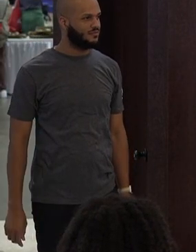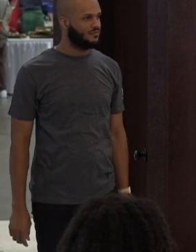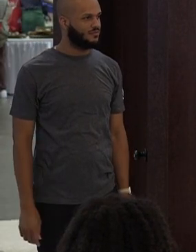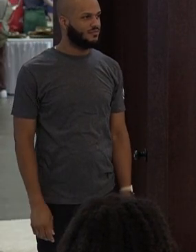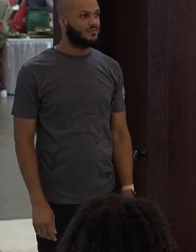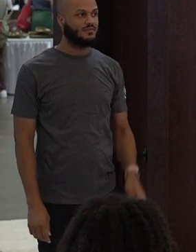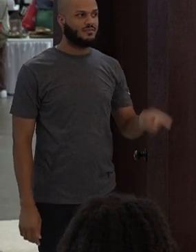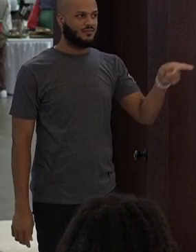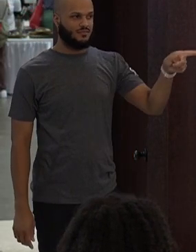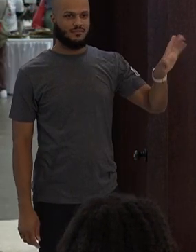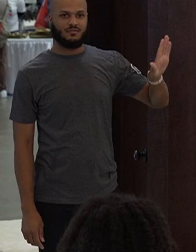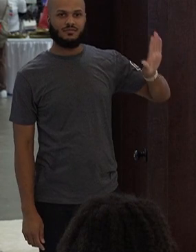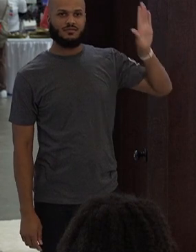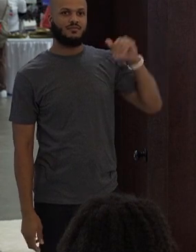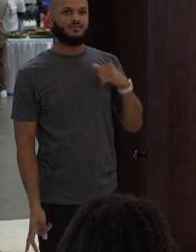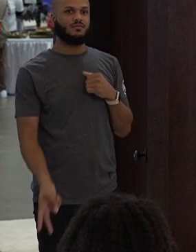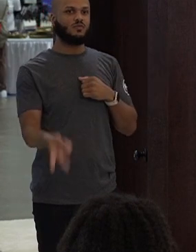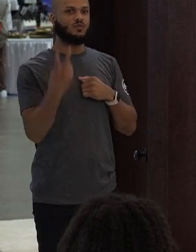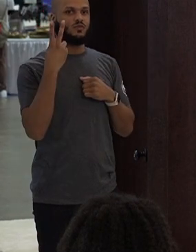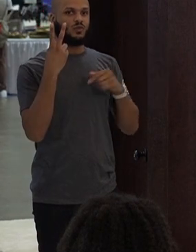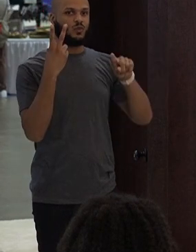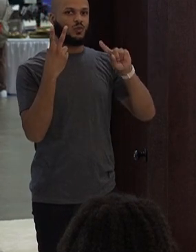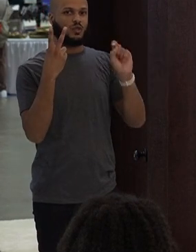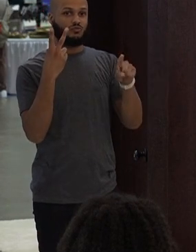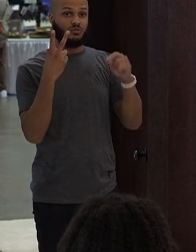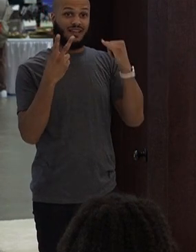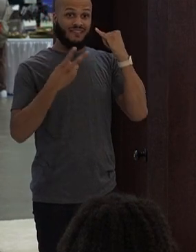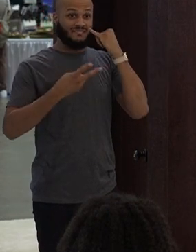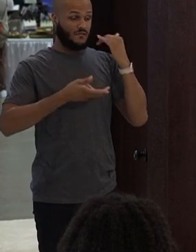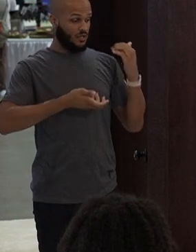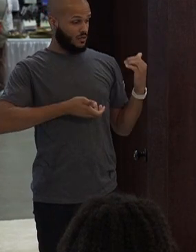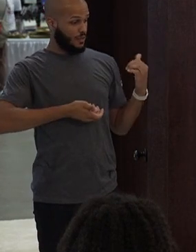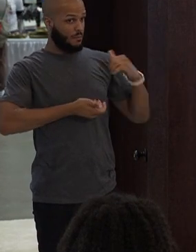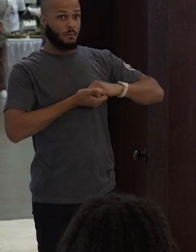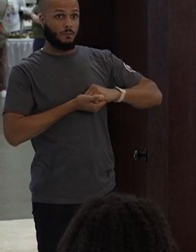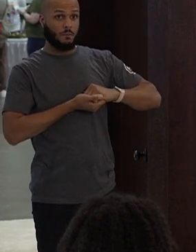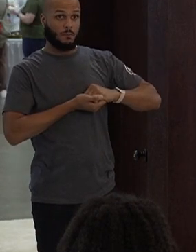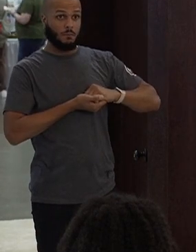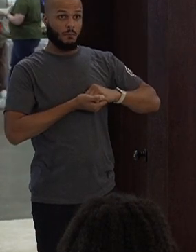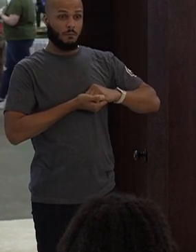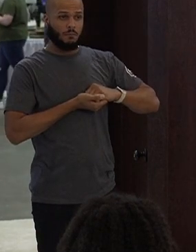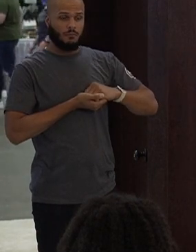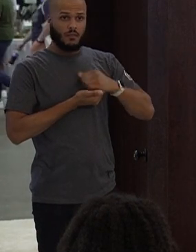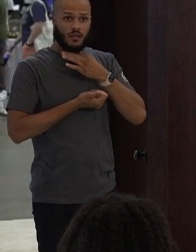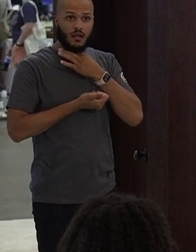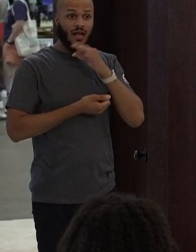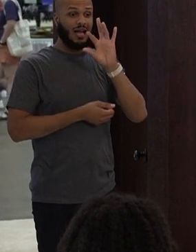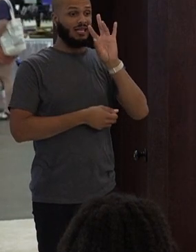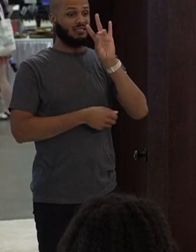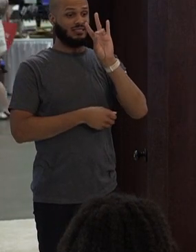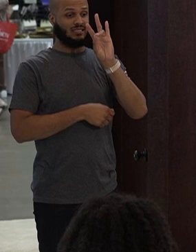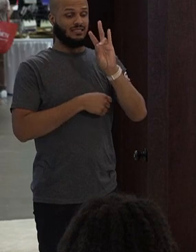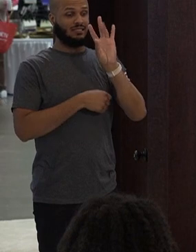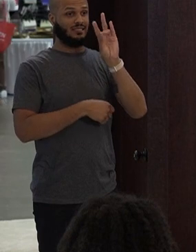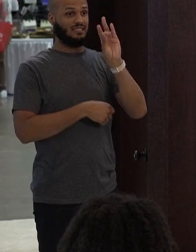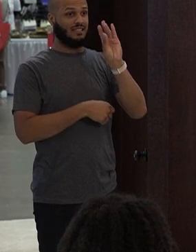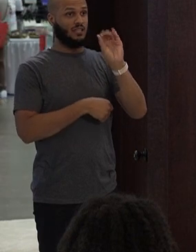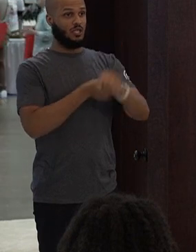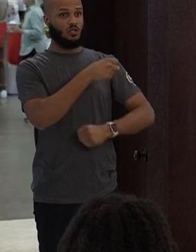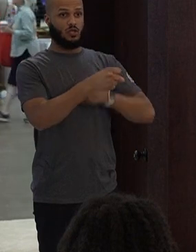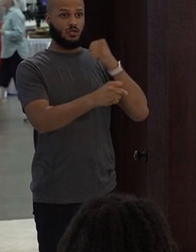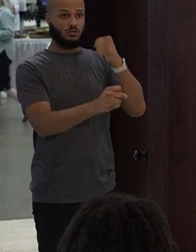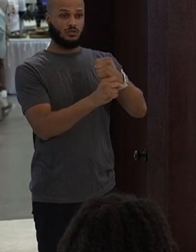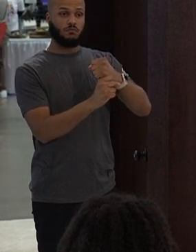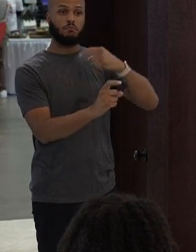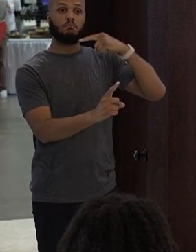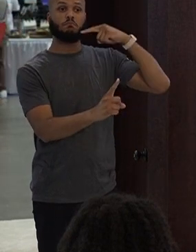So I have two questions. The first, if it's a collaborative effort, is it 70 years plus the lifetime of